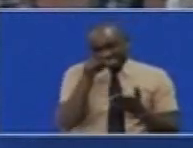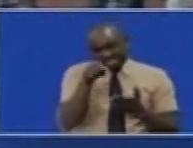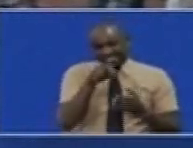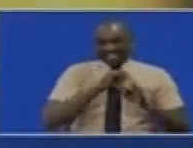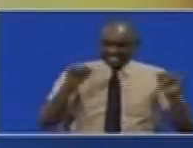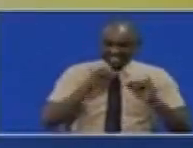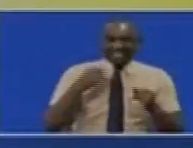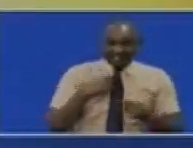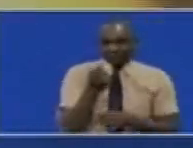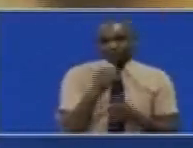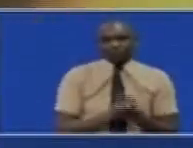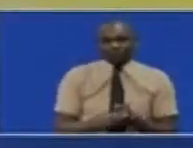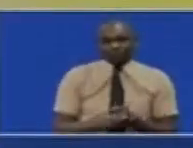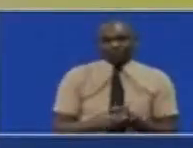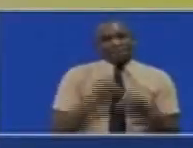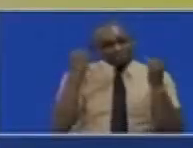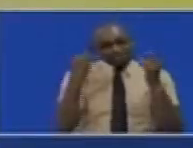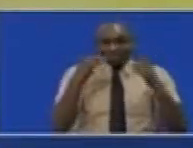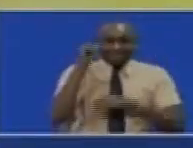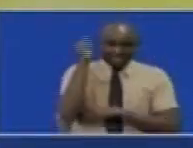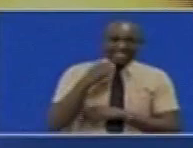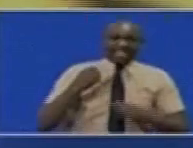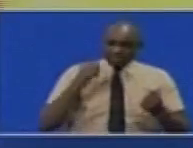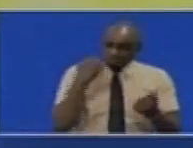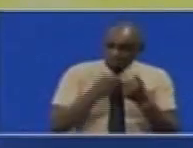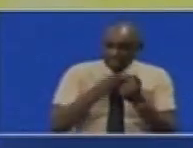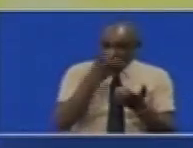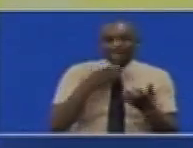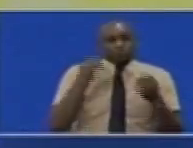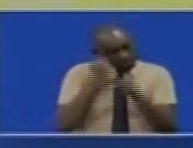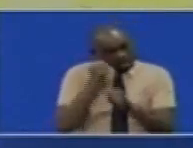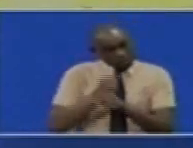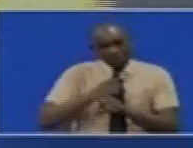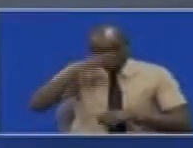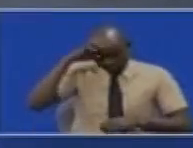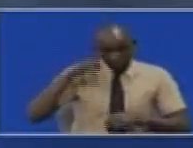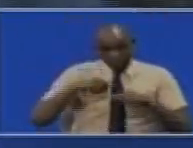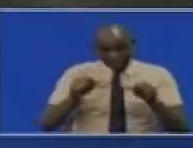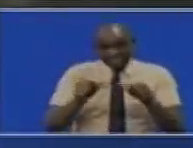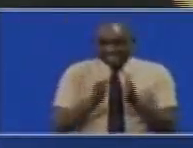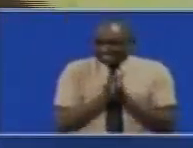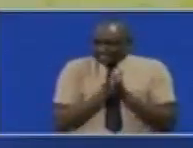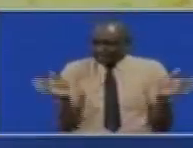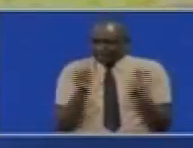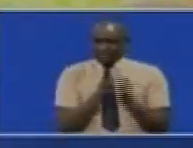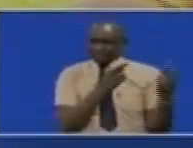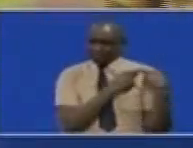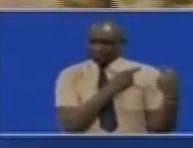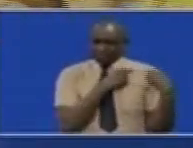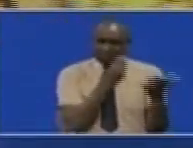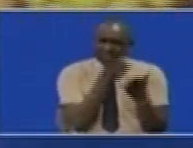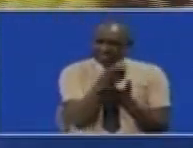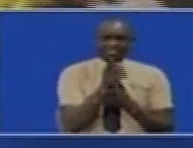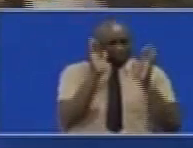record. As many Kenyans here in Kwale strive to make ends meet, the question of transparency and accountability remains key to